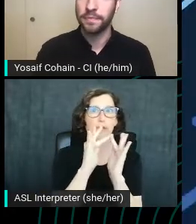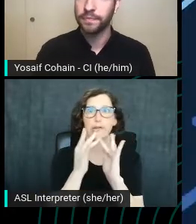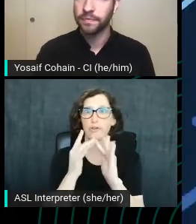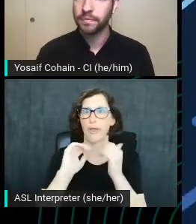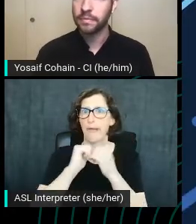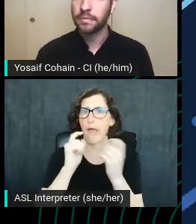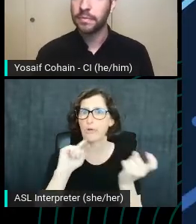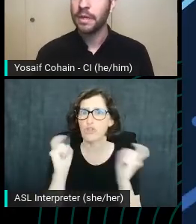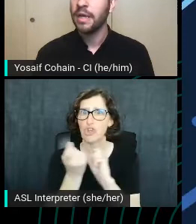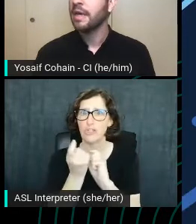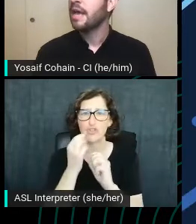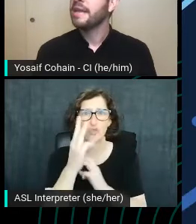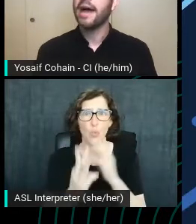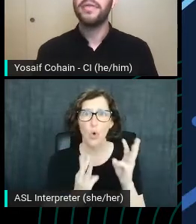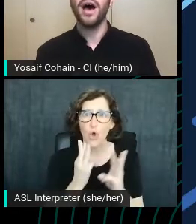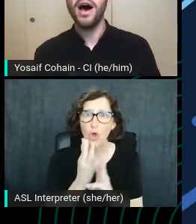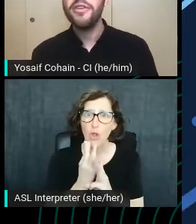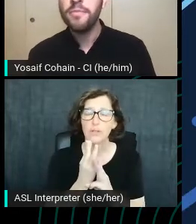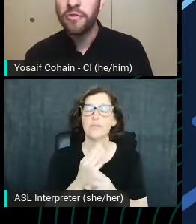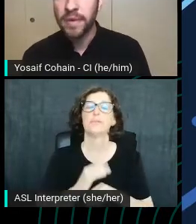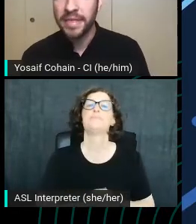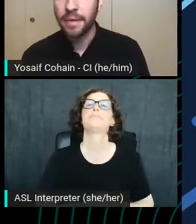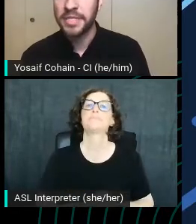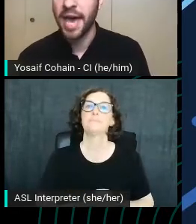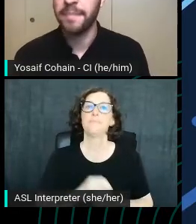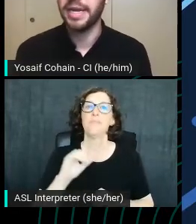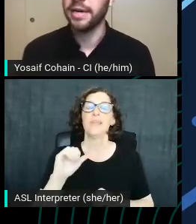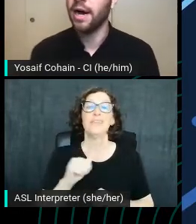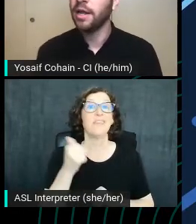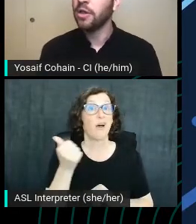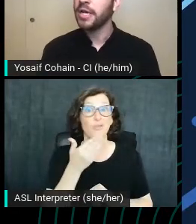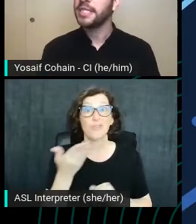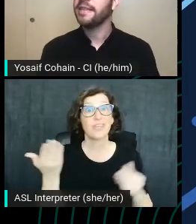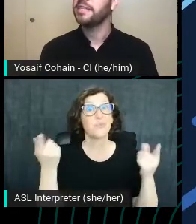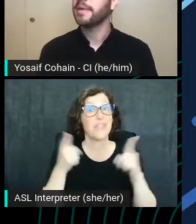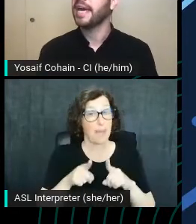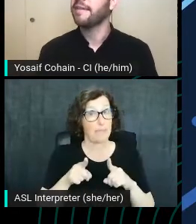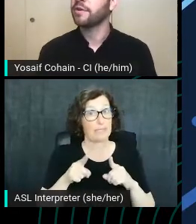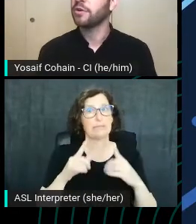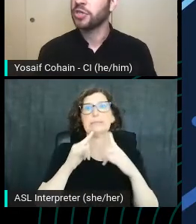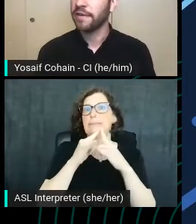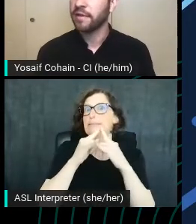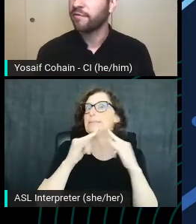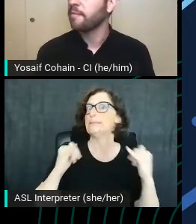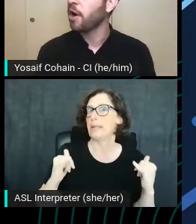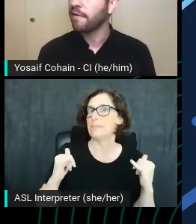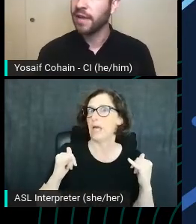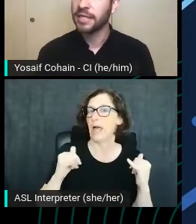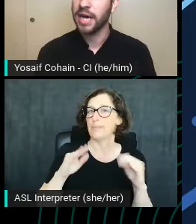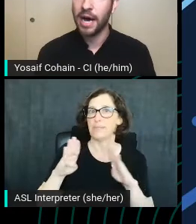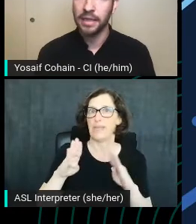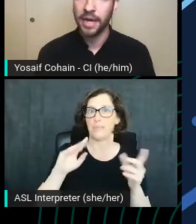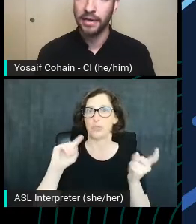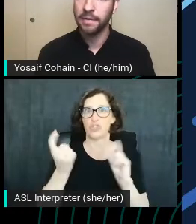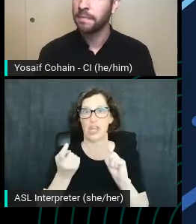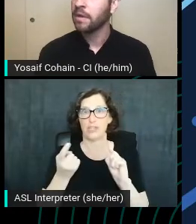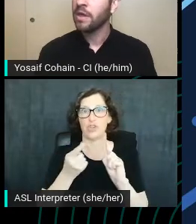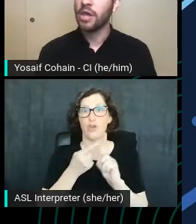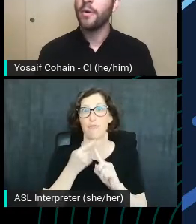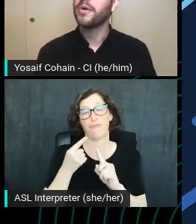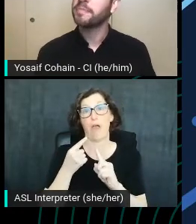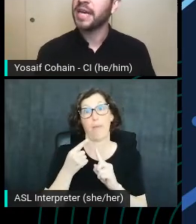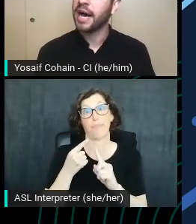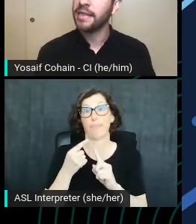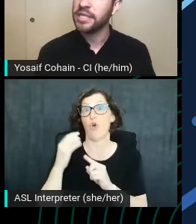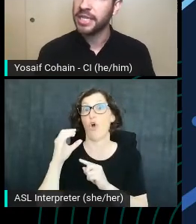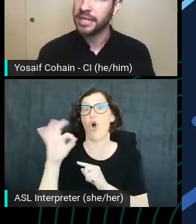world. Now, the other movement that was happening alongside this behavioral shift from offline to online,